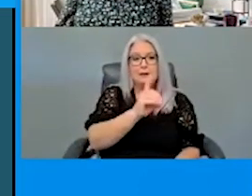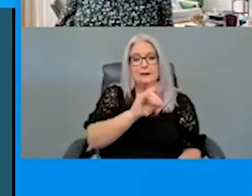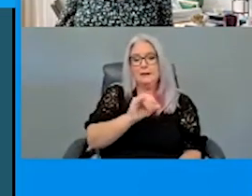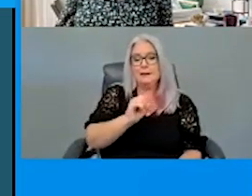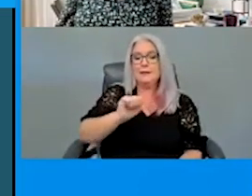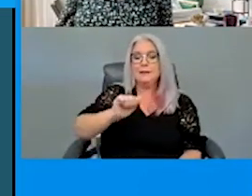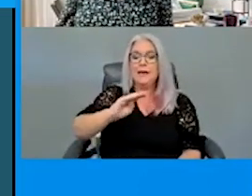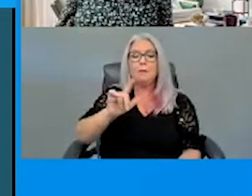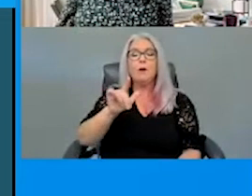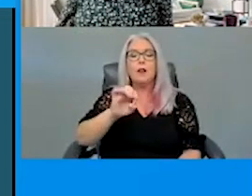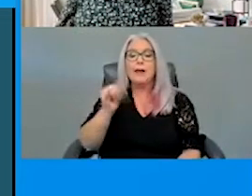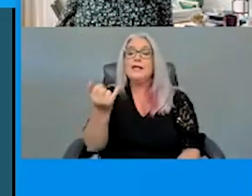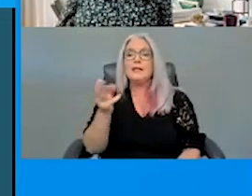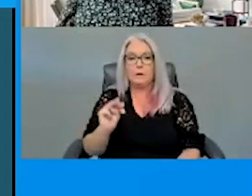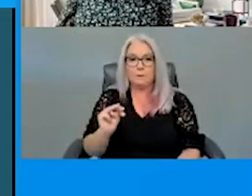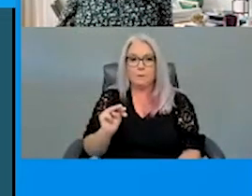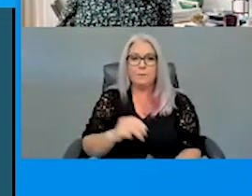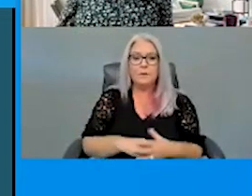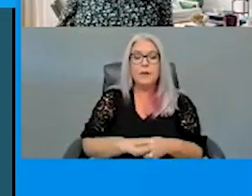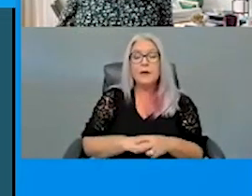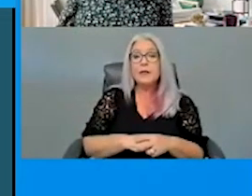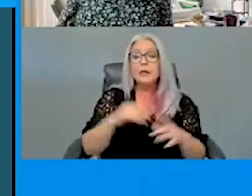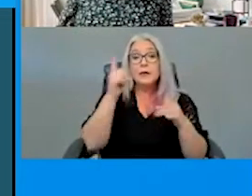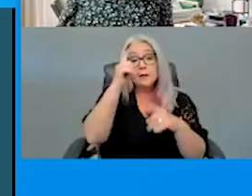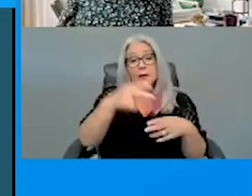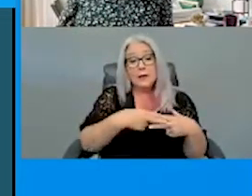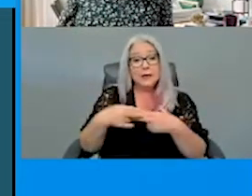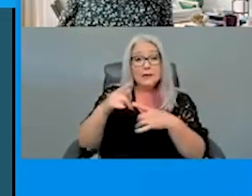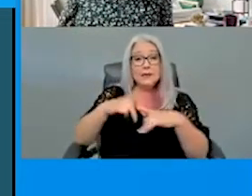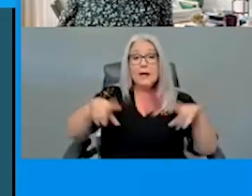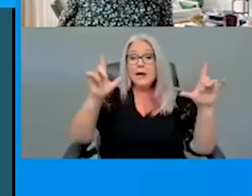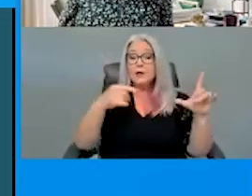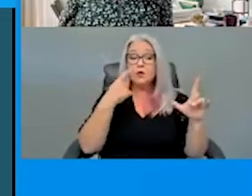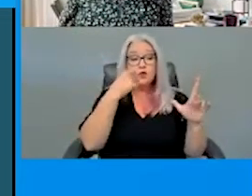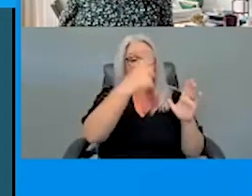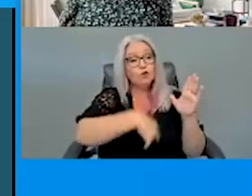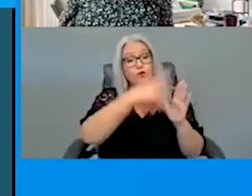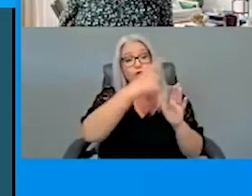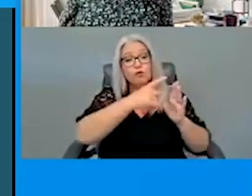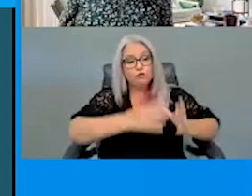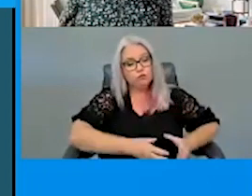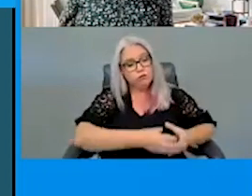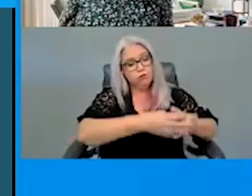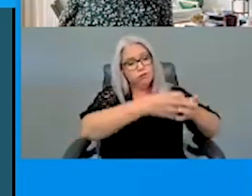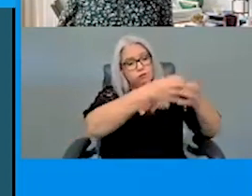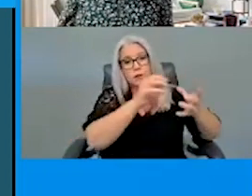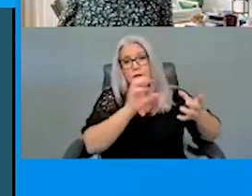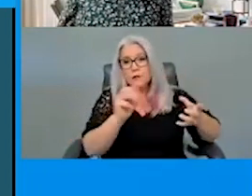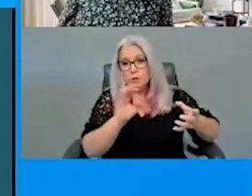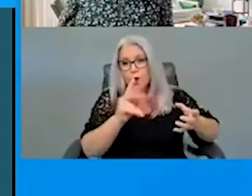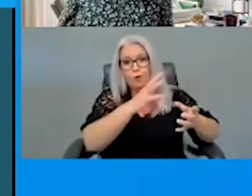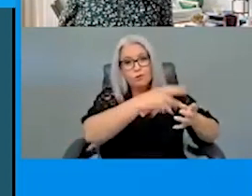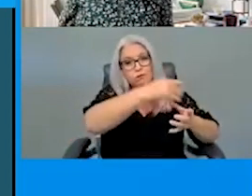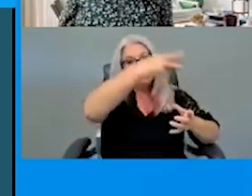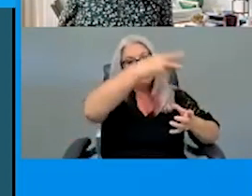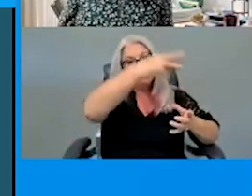This slide has an image, it's a black and white image of a factory smokestack where we see some smog coming out. And I often, when I